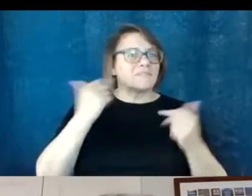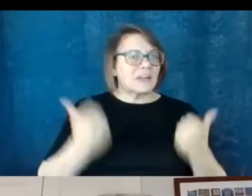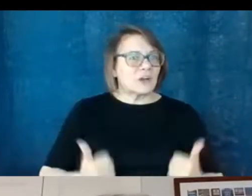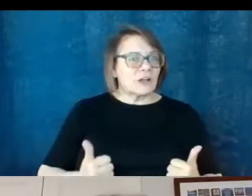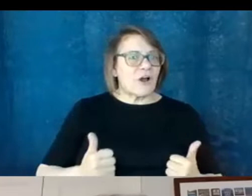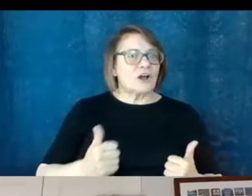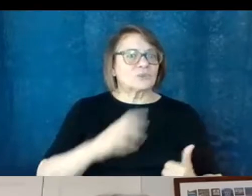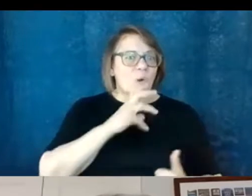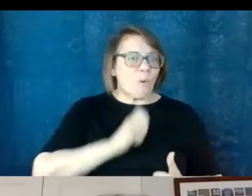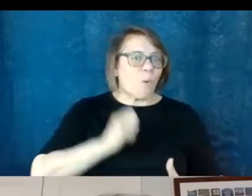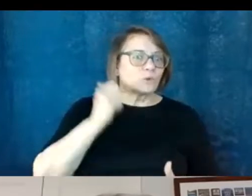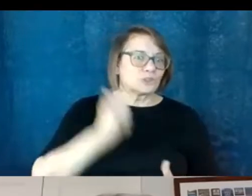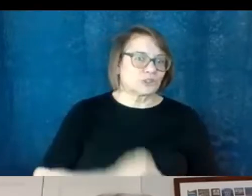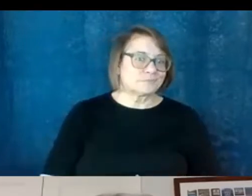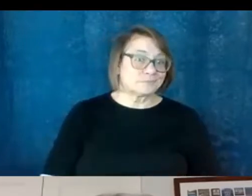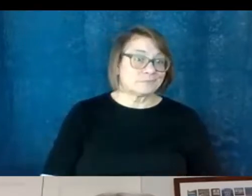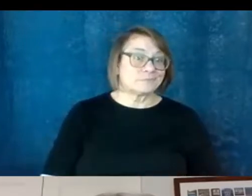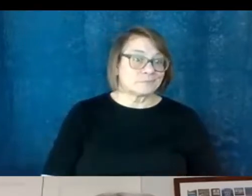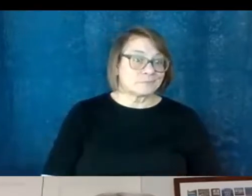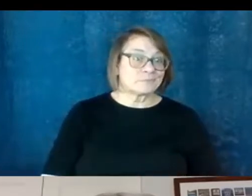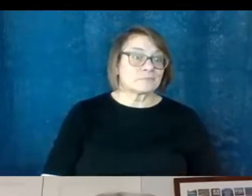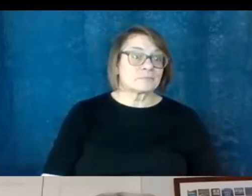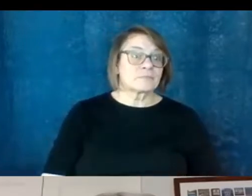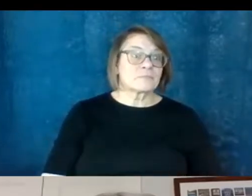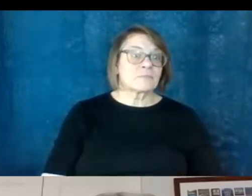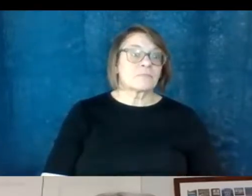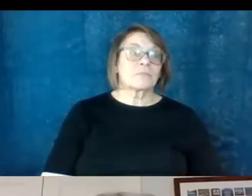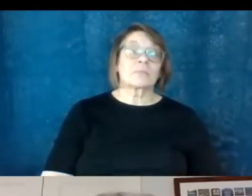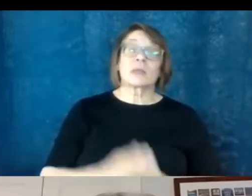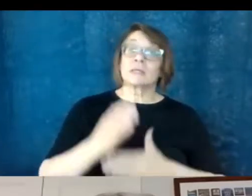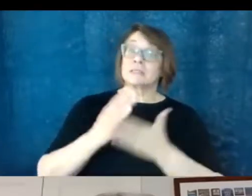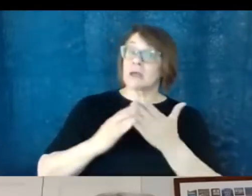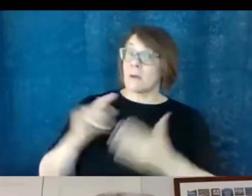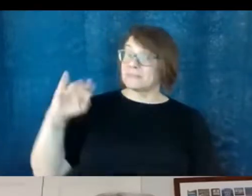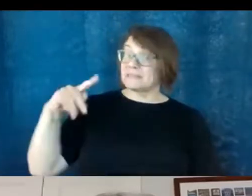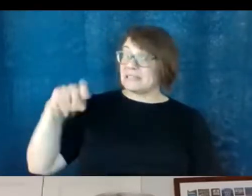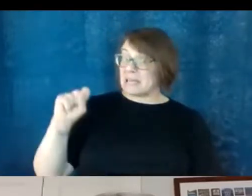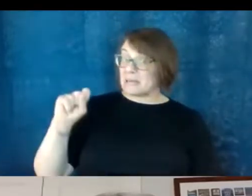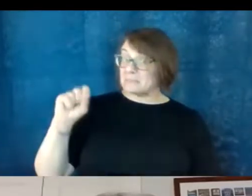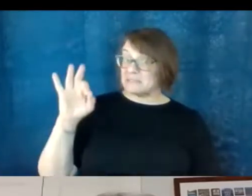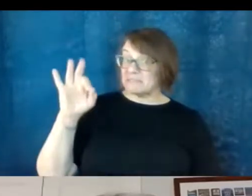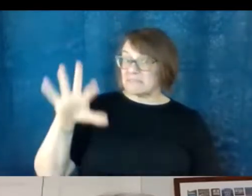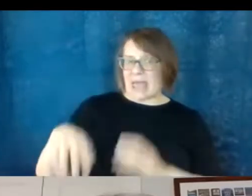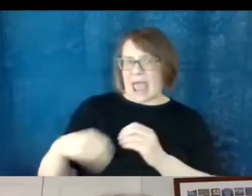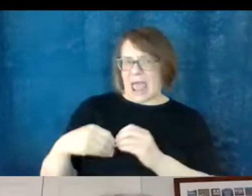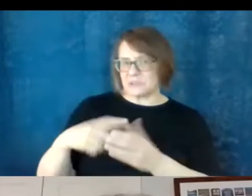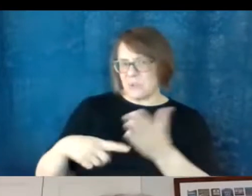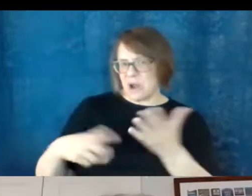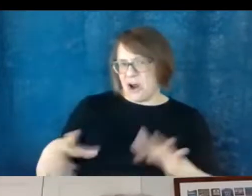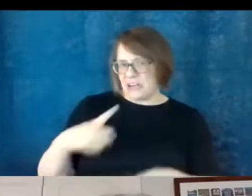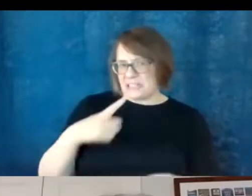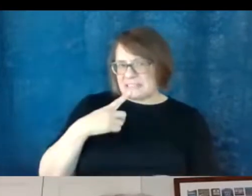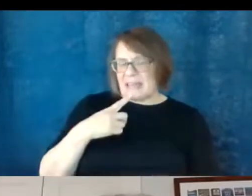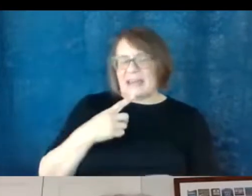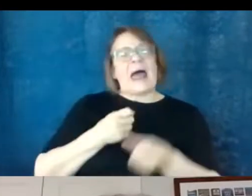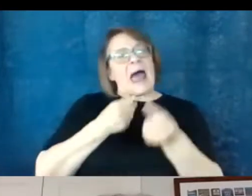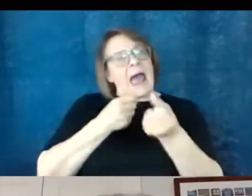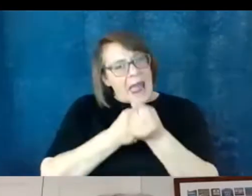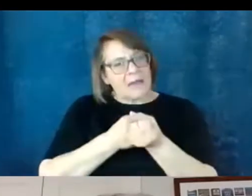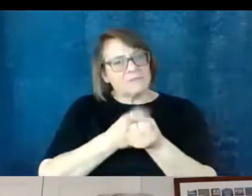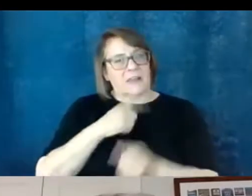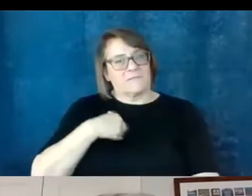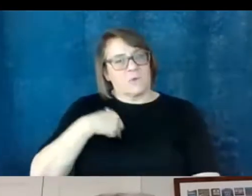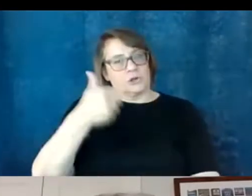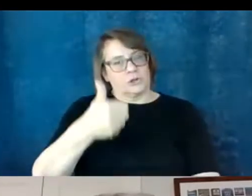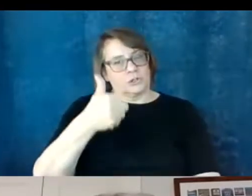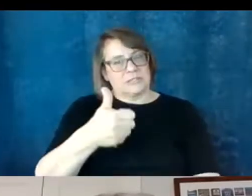this time of COVID. Some tips, just piggybacking of what was said, advocating for yourself,